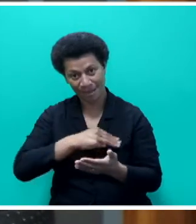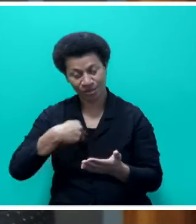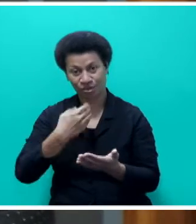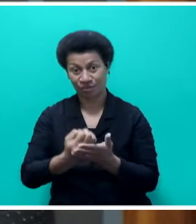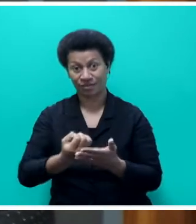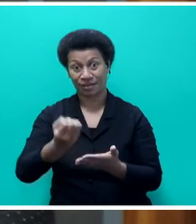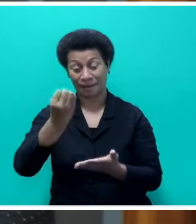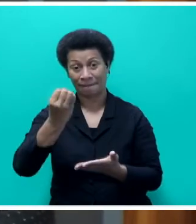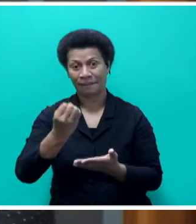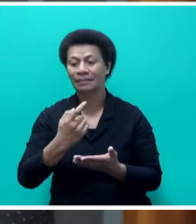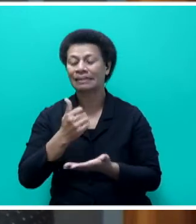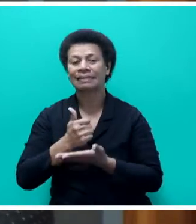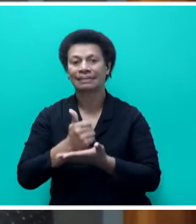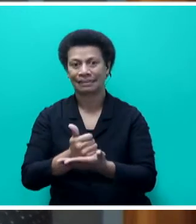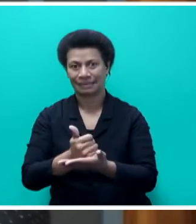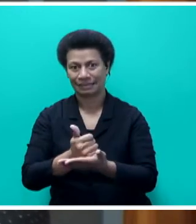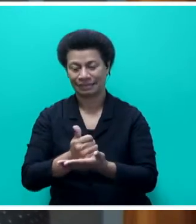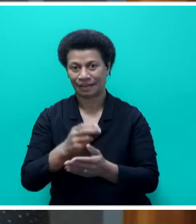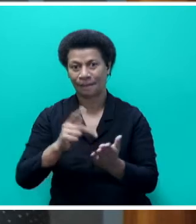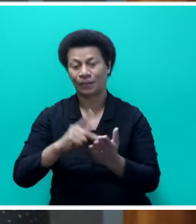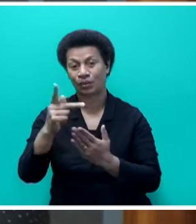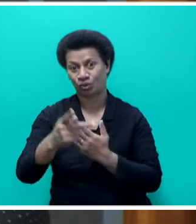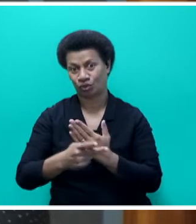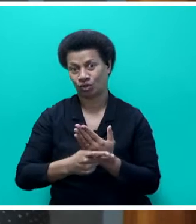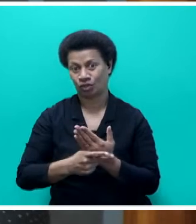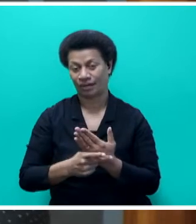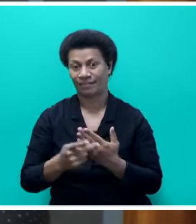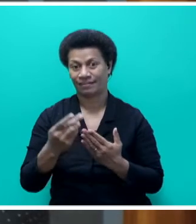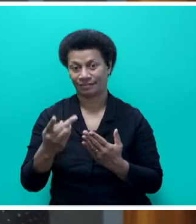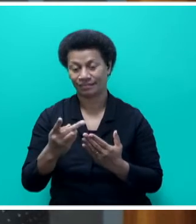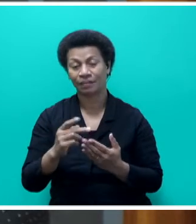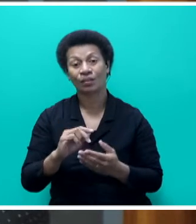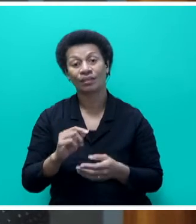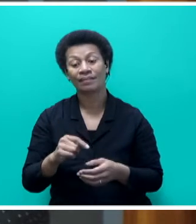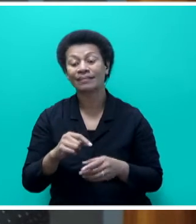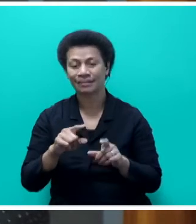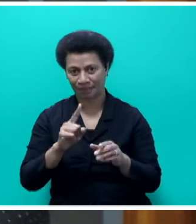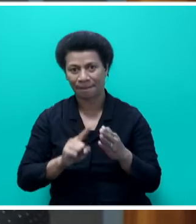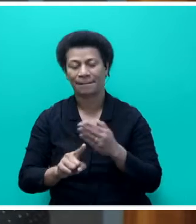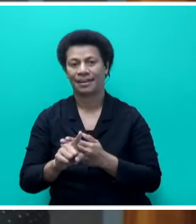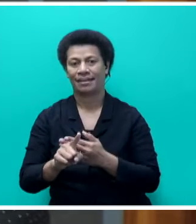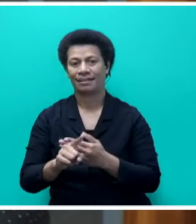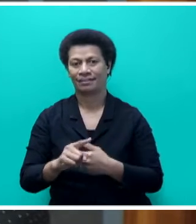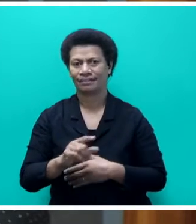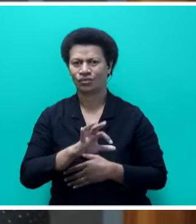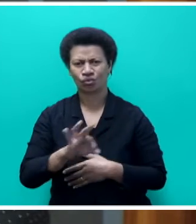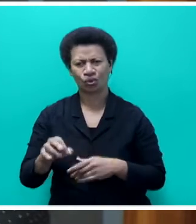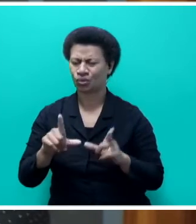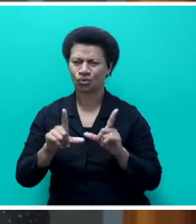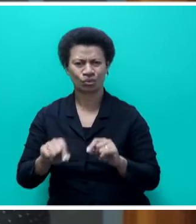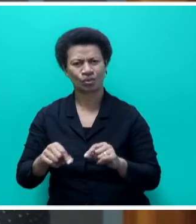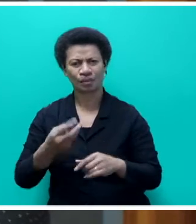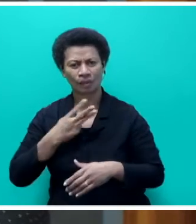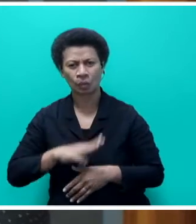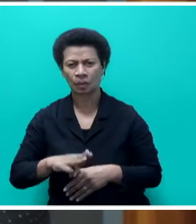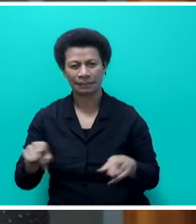on this particular project to ensure that the proper groundwork is undertaken. We're not going to do this willy-nilly like it used to get